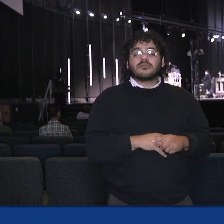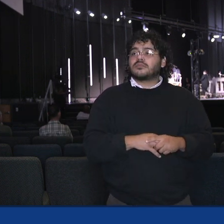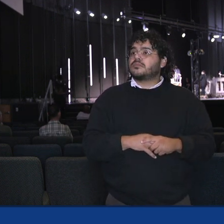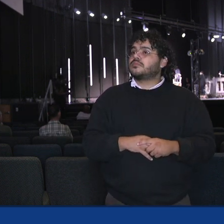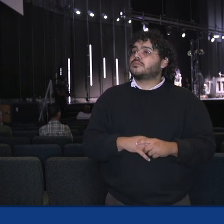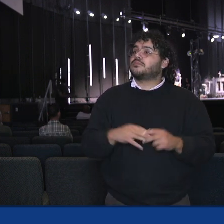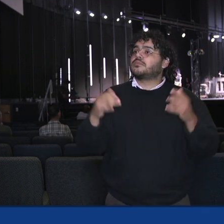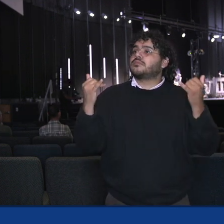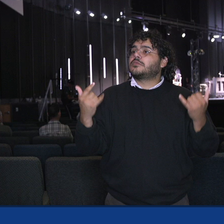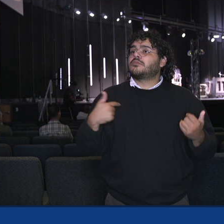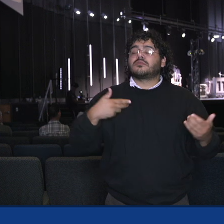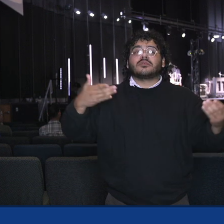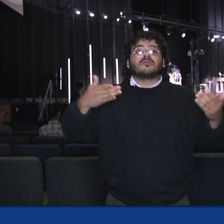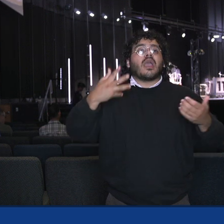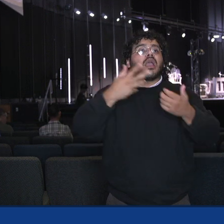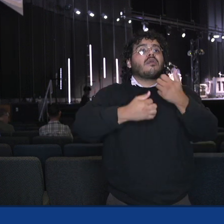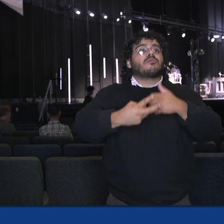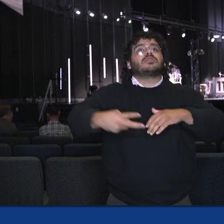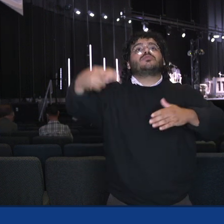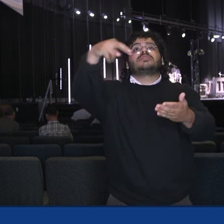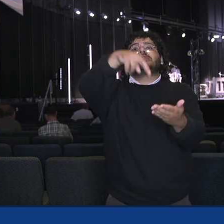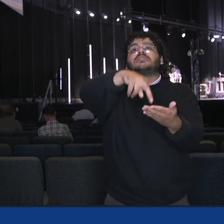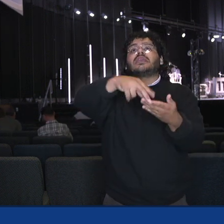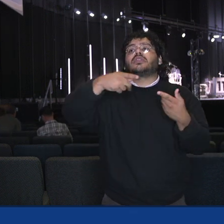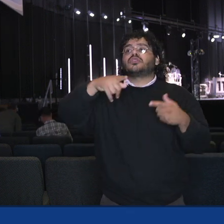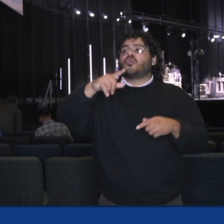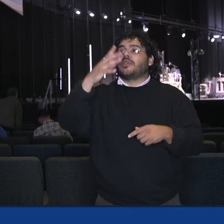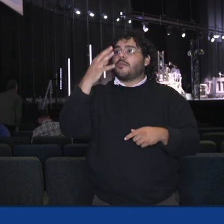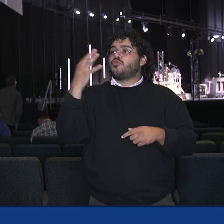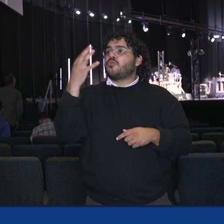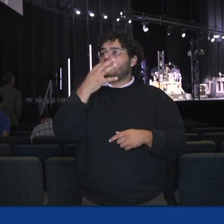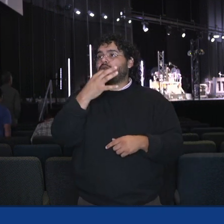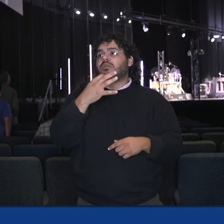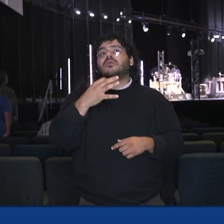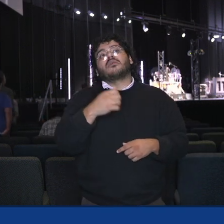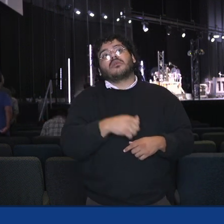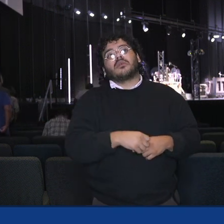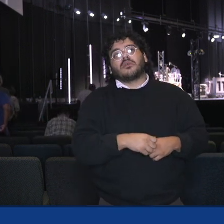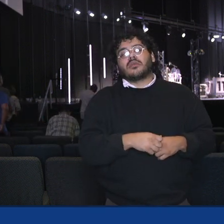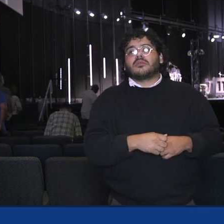I would like to invite everyone to stand as we take communion.